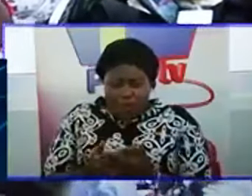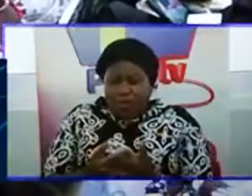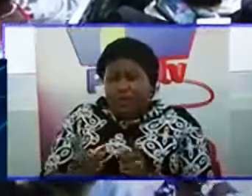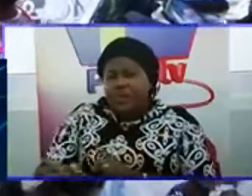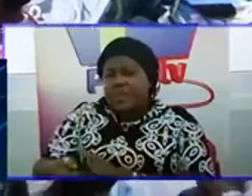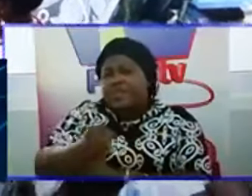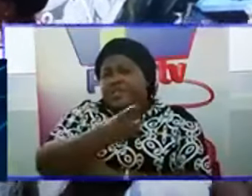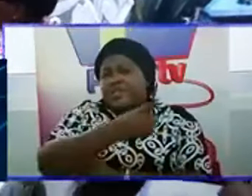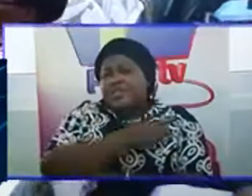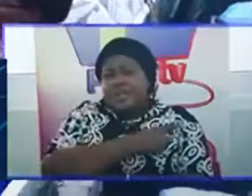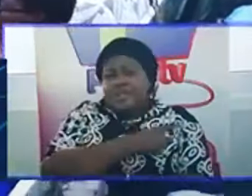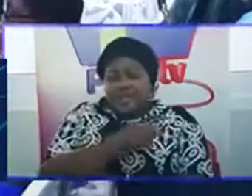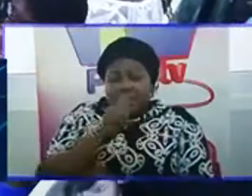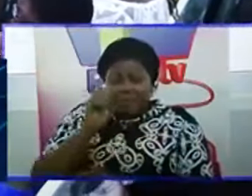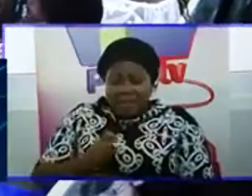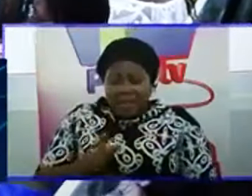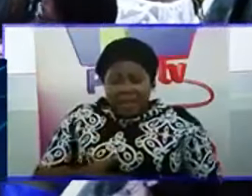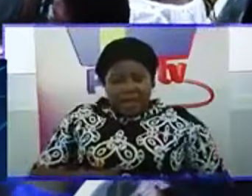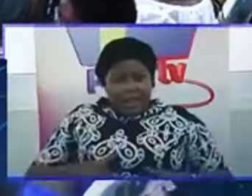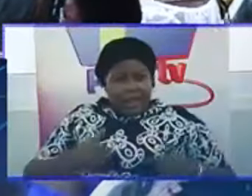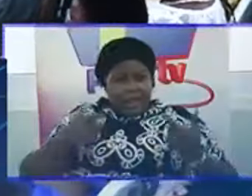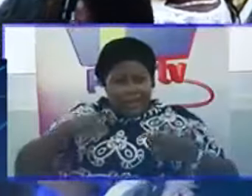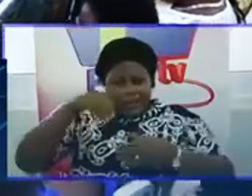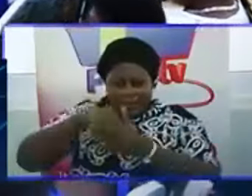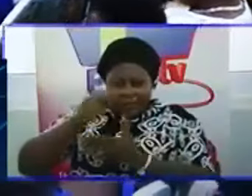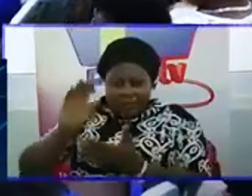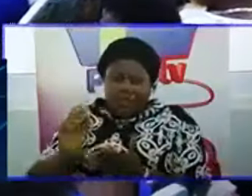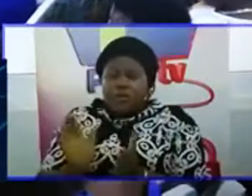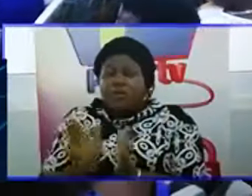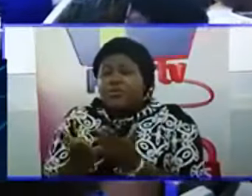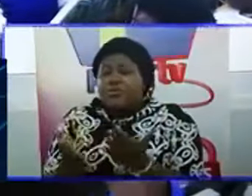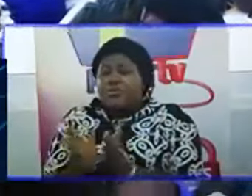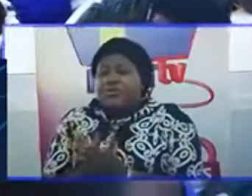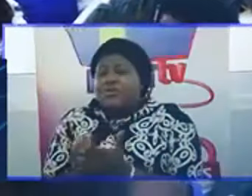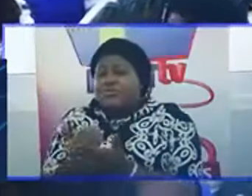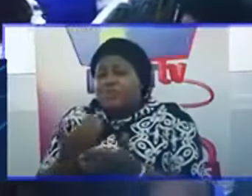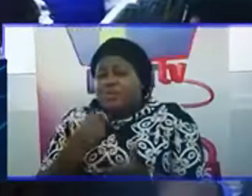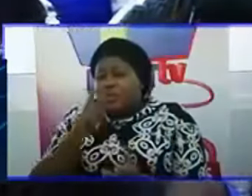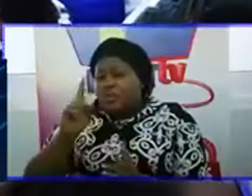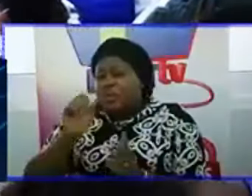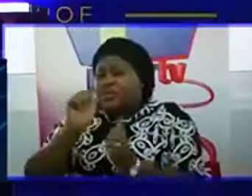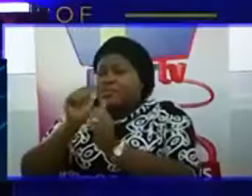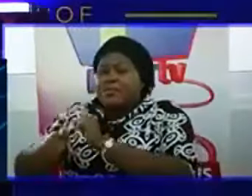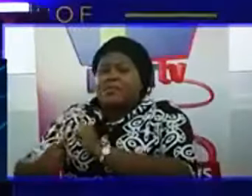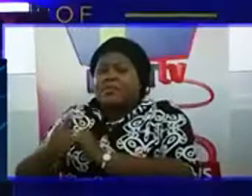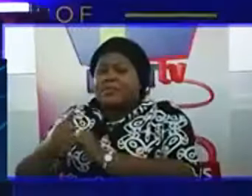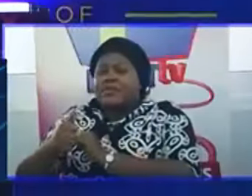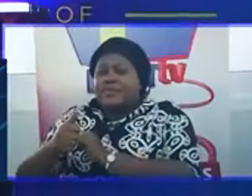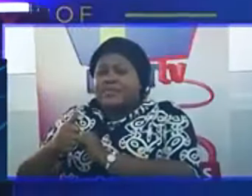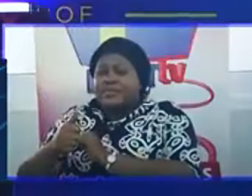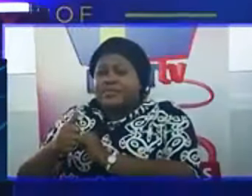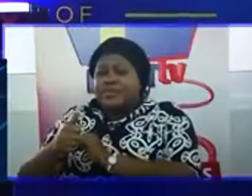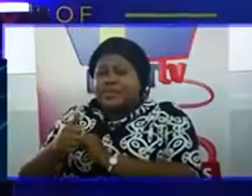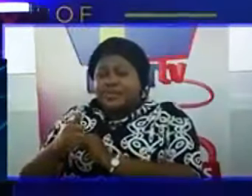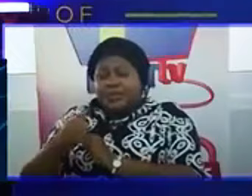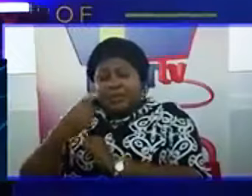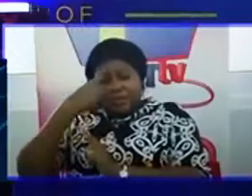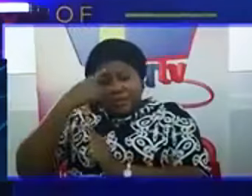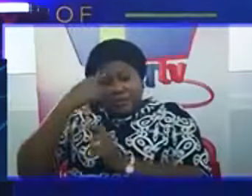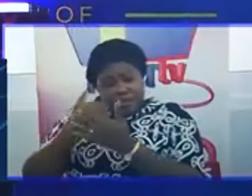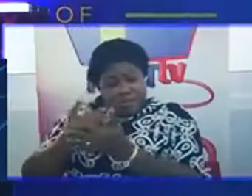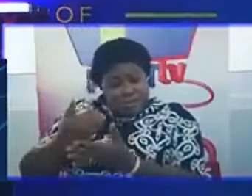were written in your books before one of them came to pass. That is, before anyone is